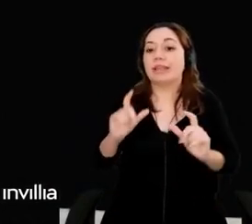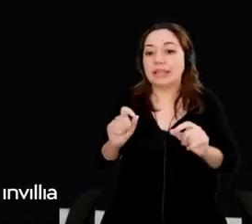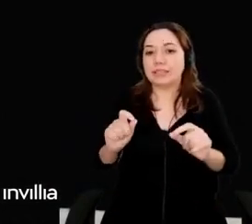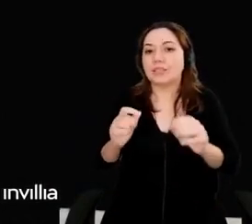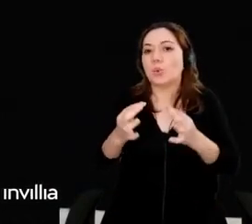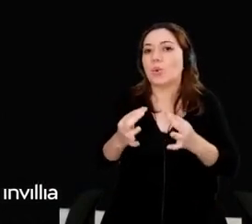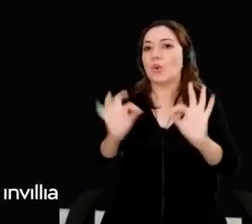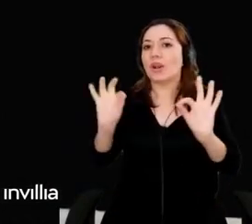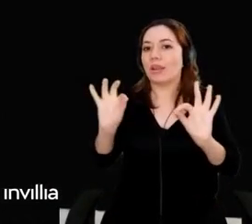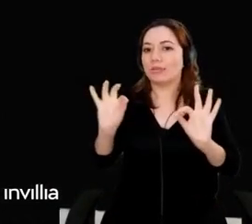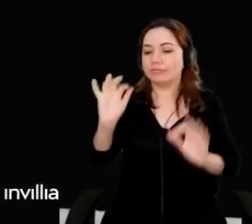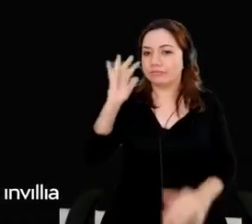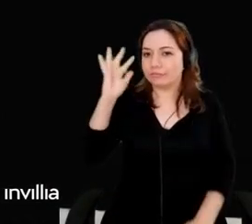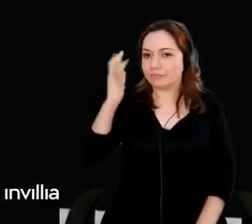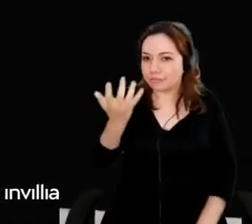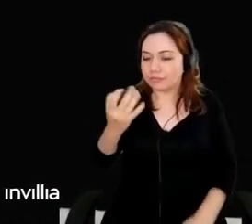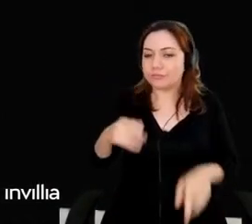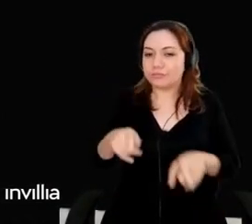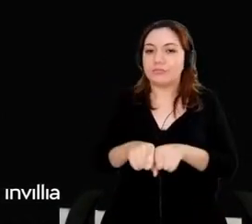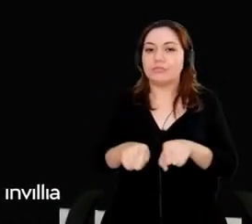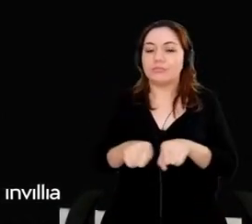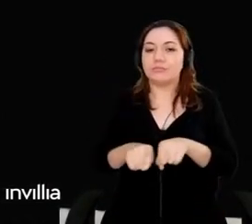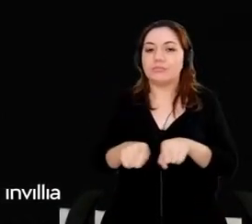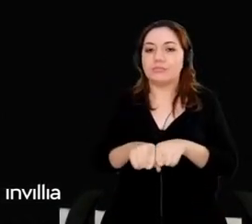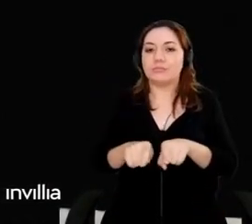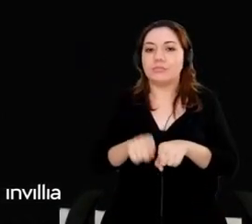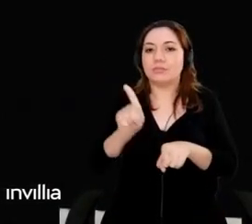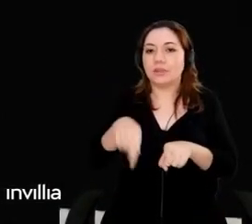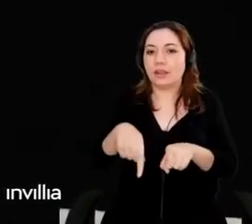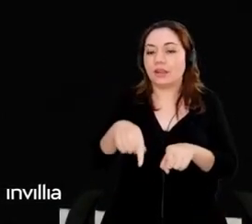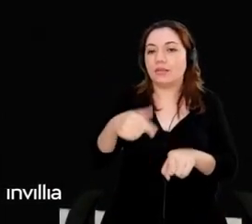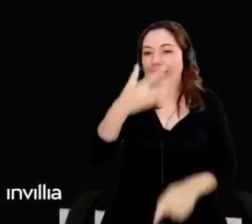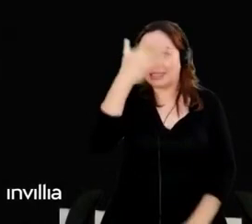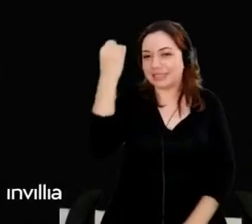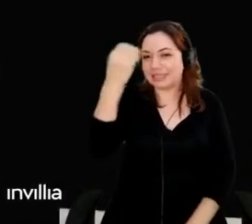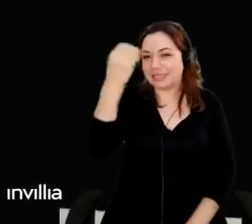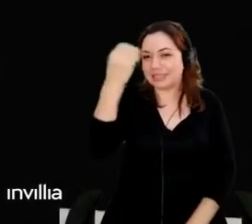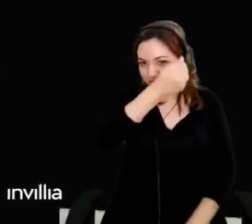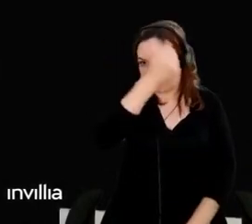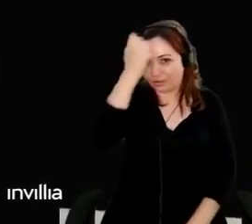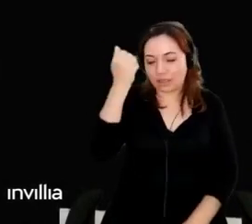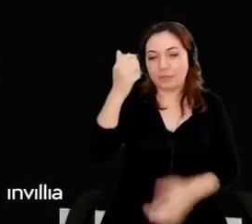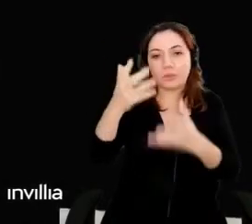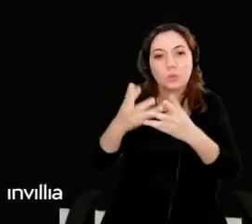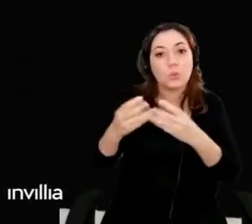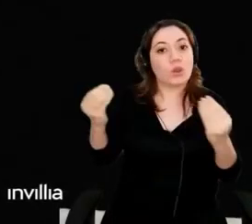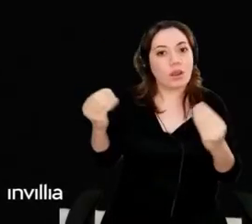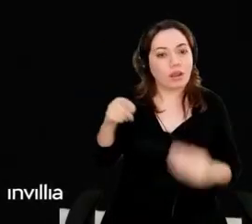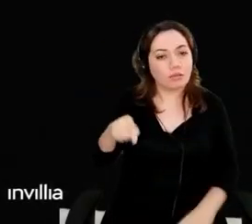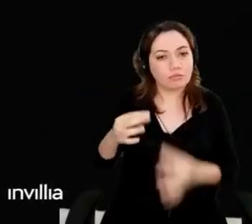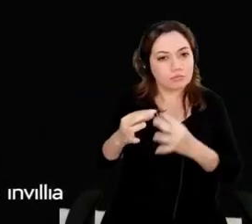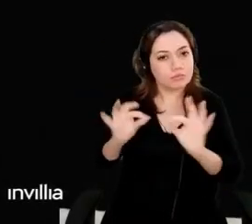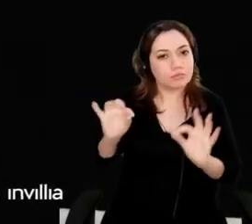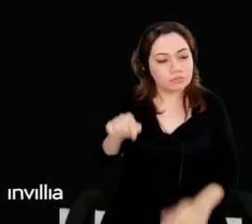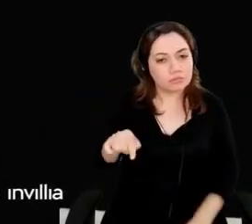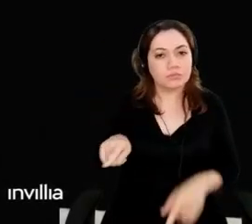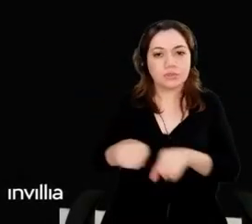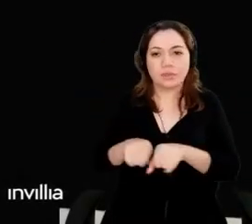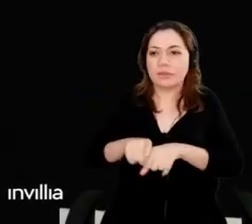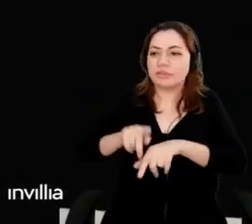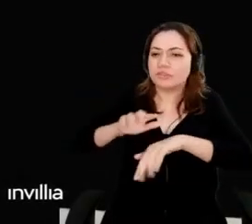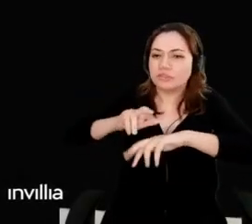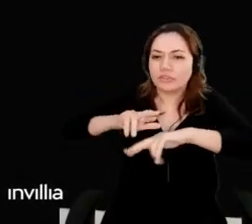Imagine finally curing Alzheimer's disease and other ailments that have plagued us for all of human